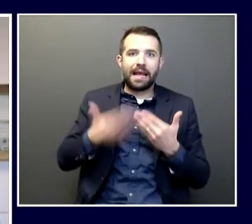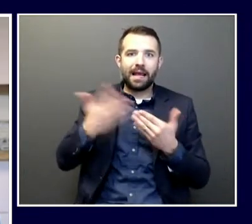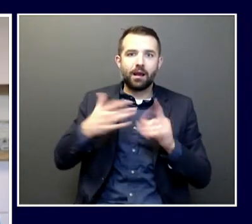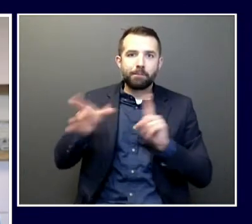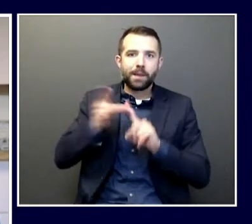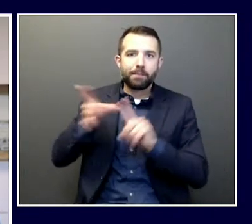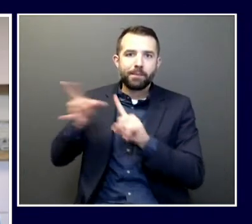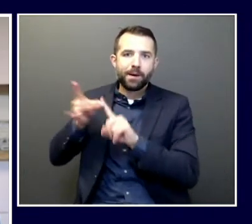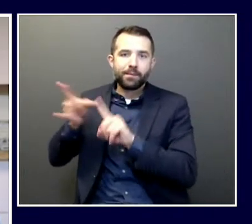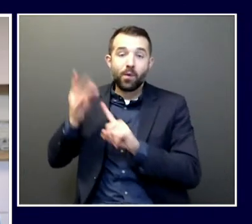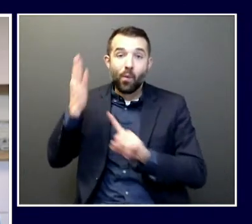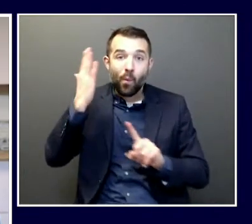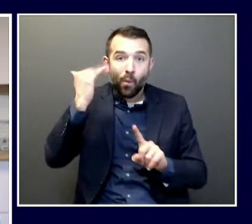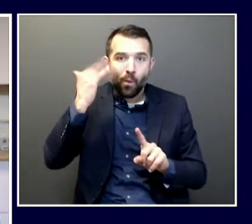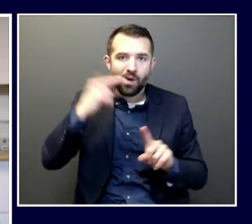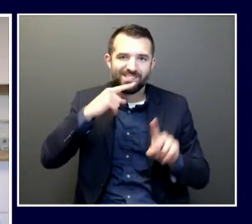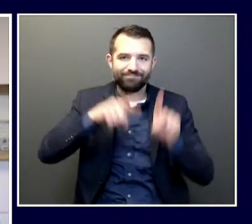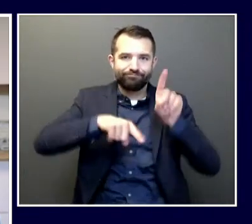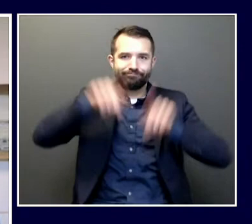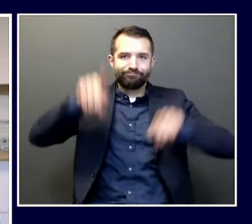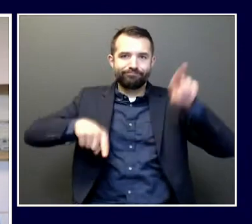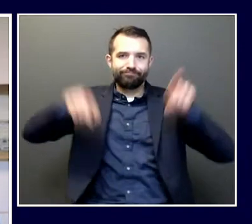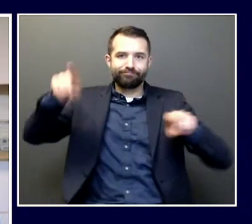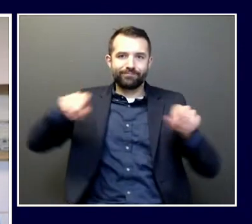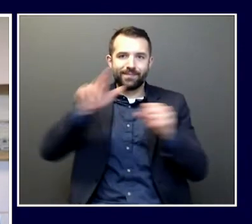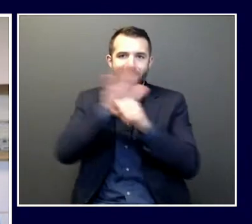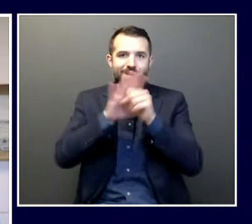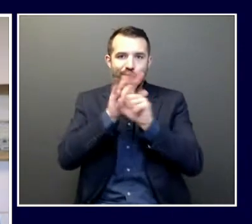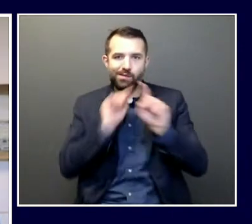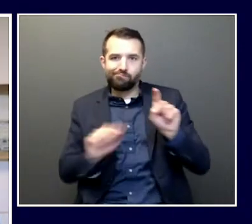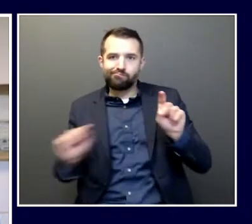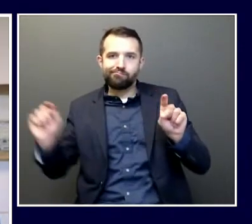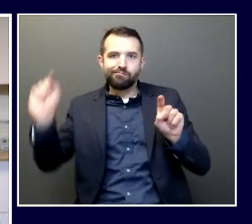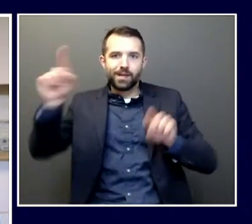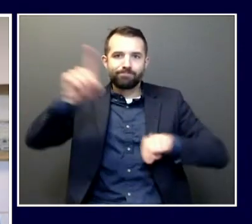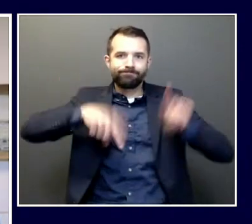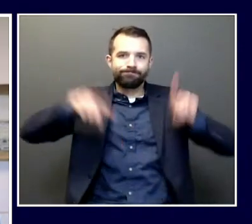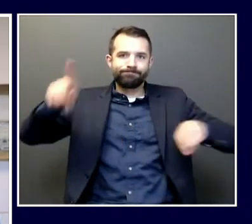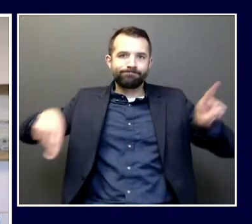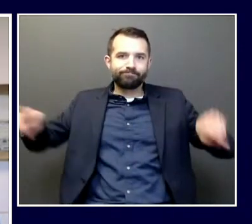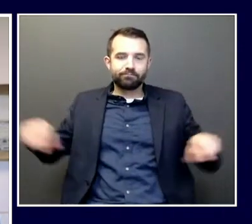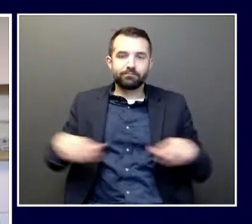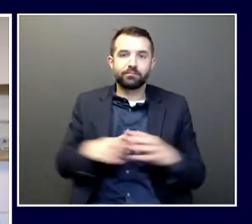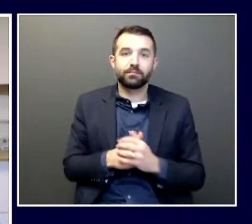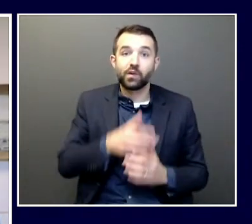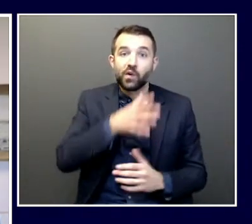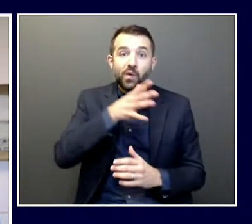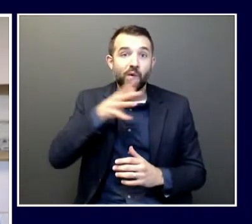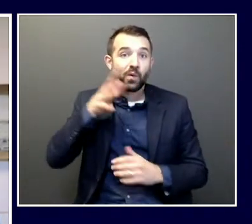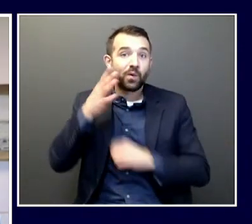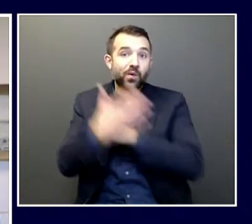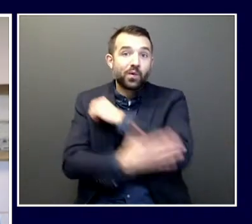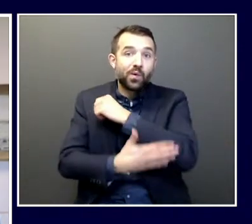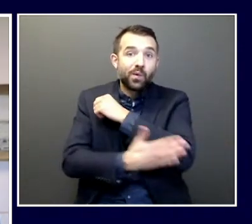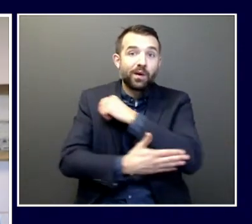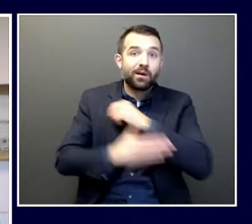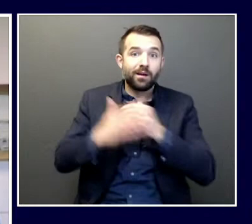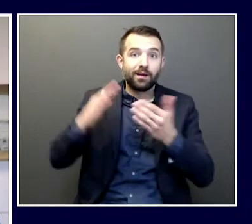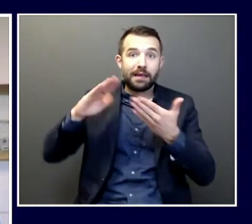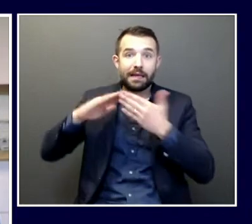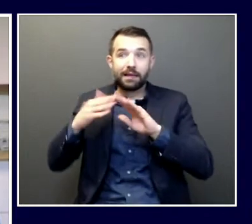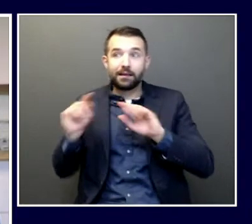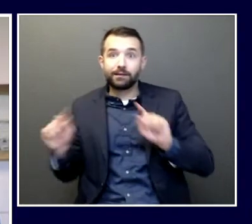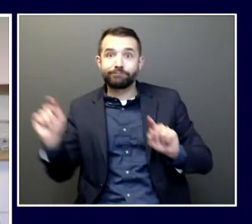by the lower vaccination rate in these countries, these more rural Maine communities have had lower levels